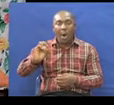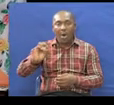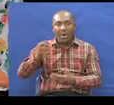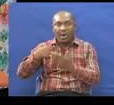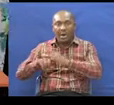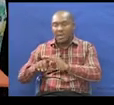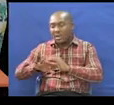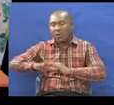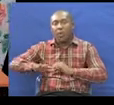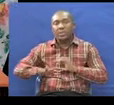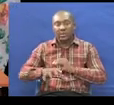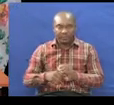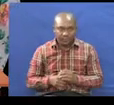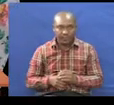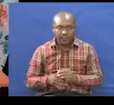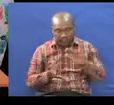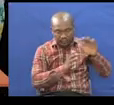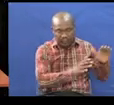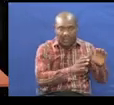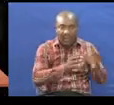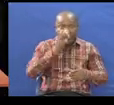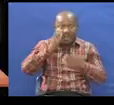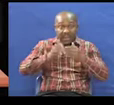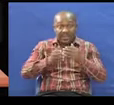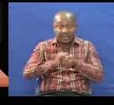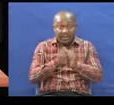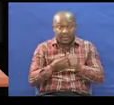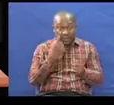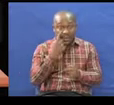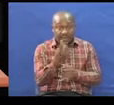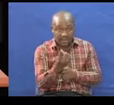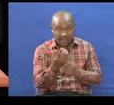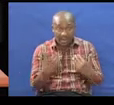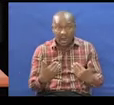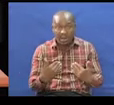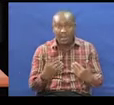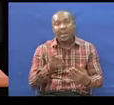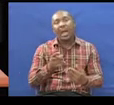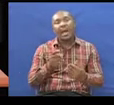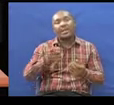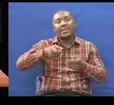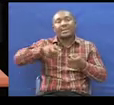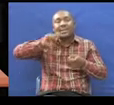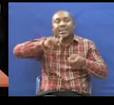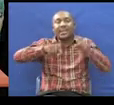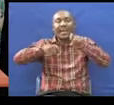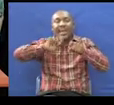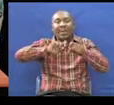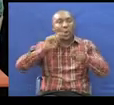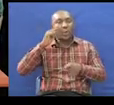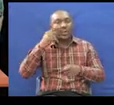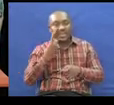test. Chemical test of hydrogen. What is the chemical test of hydrogen? Chemical